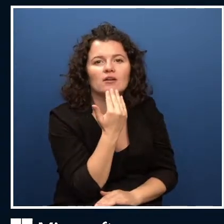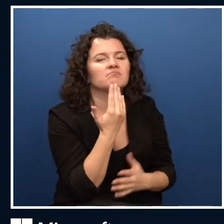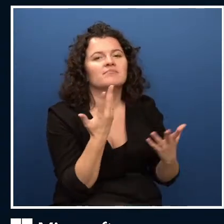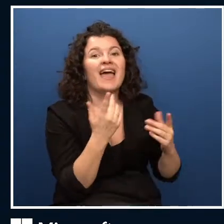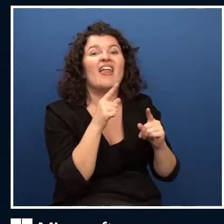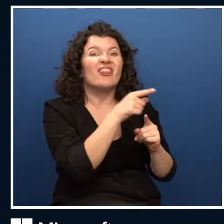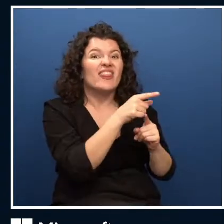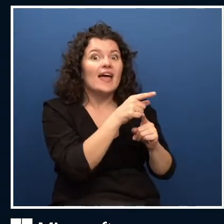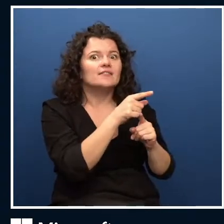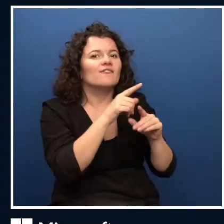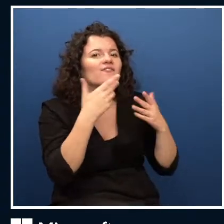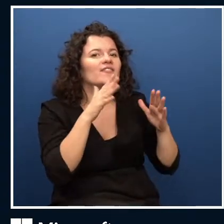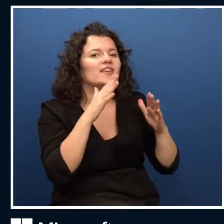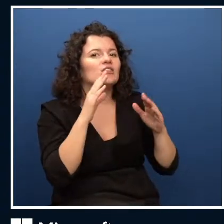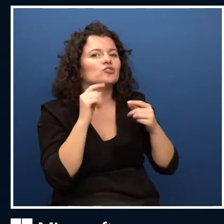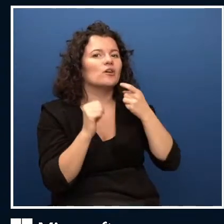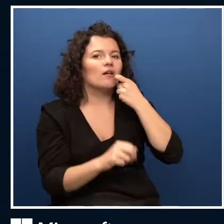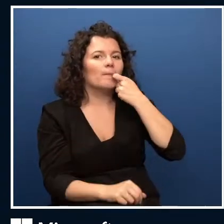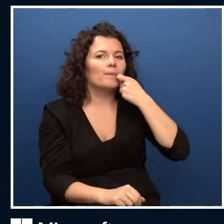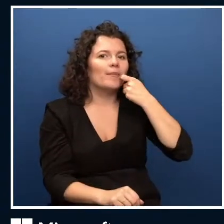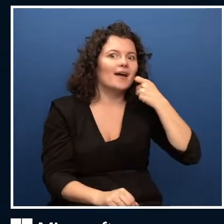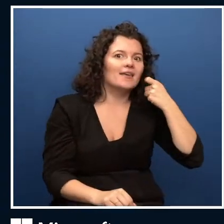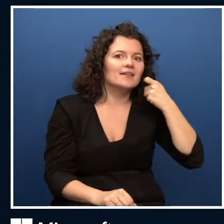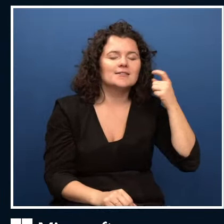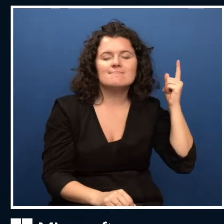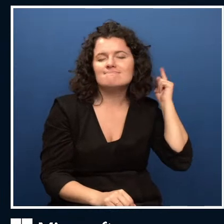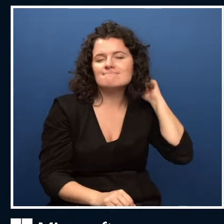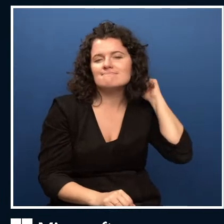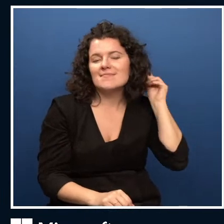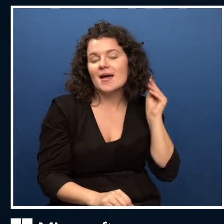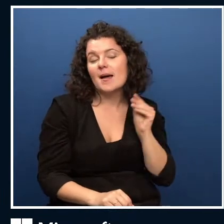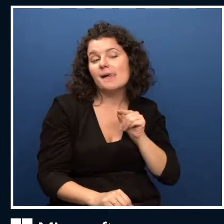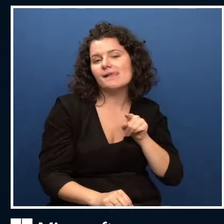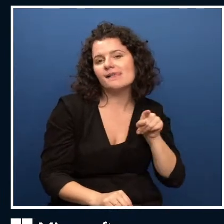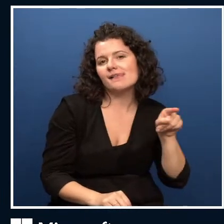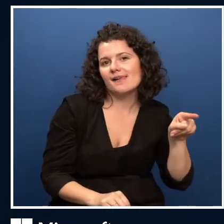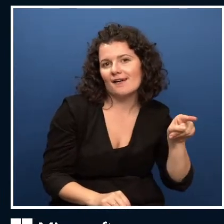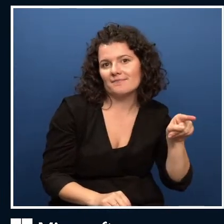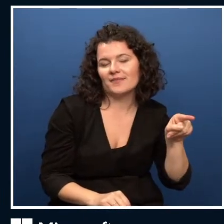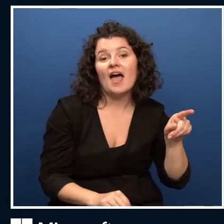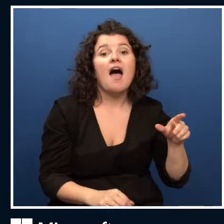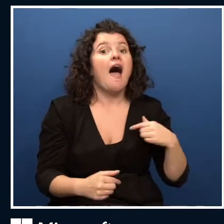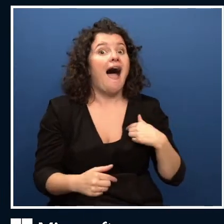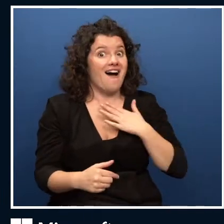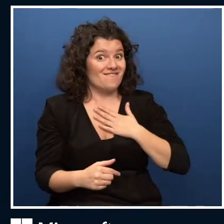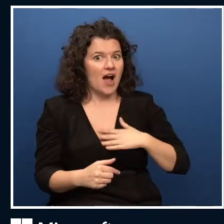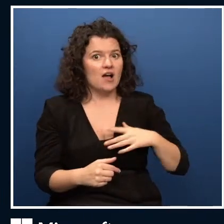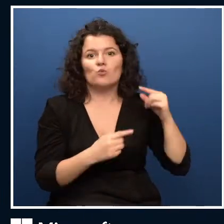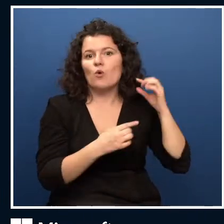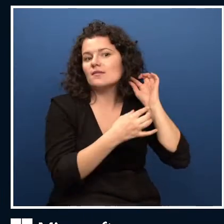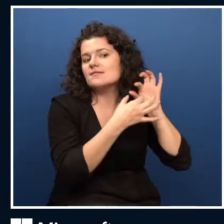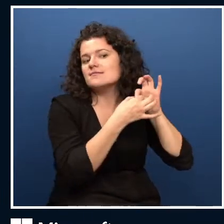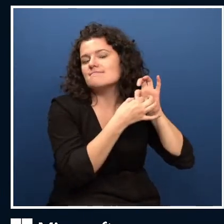is, so on the slide right over here, it's written that property of a person does not affect the